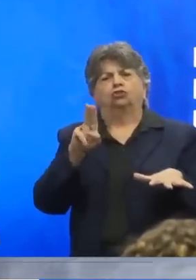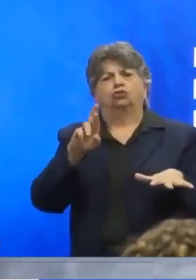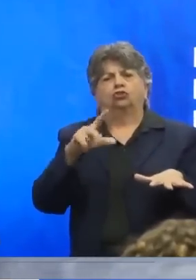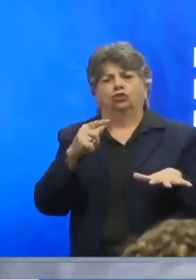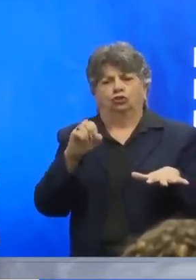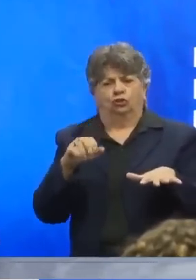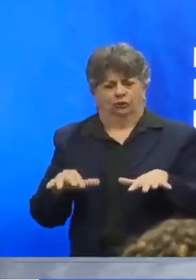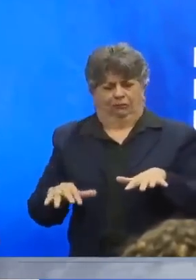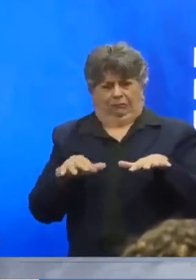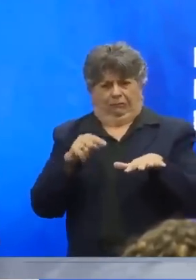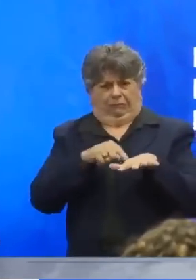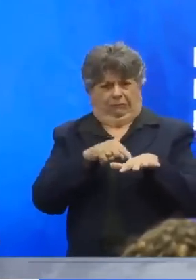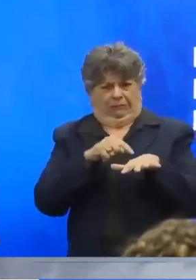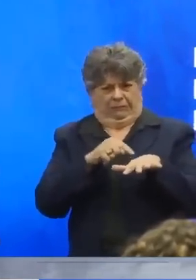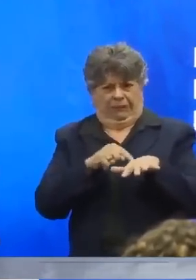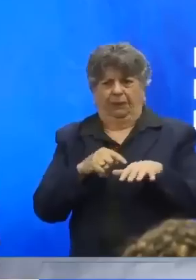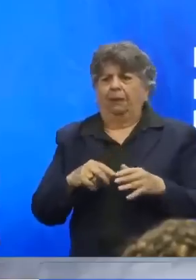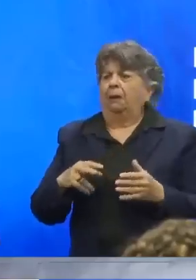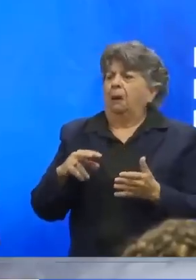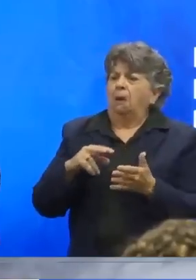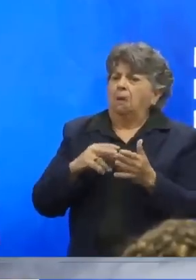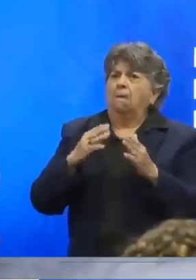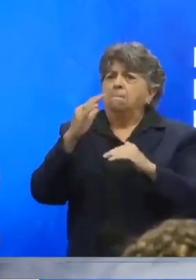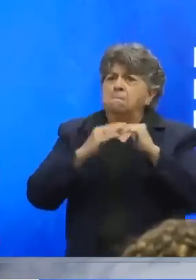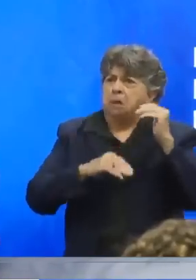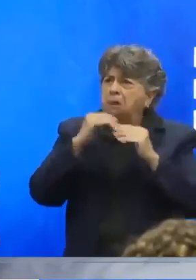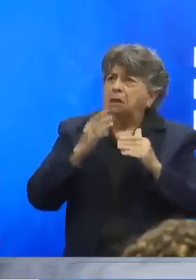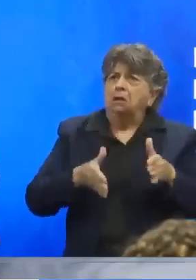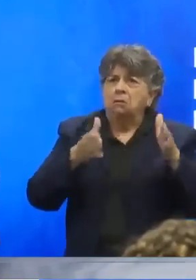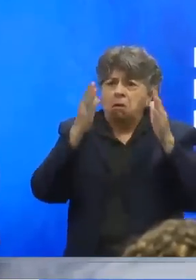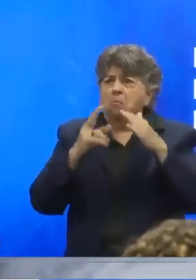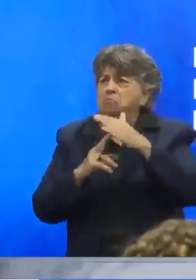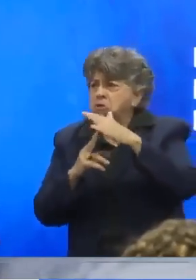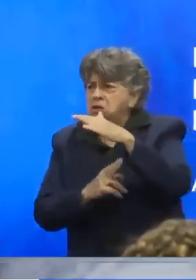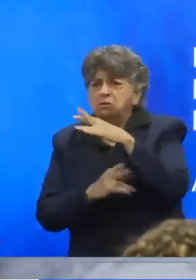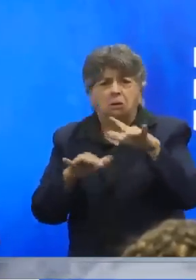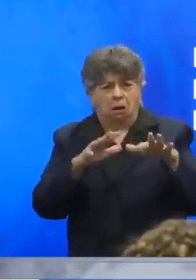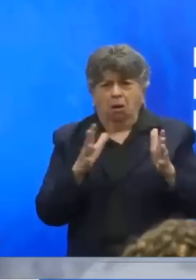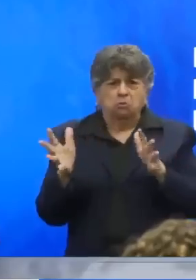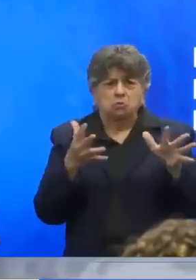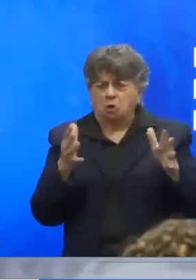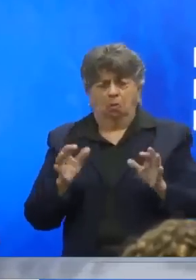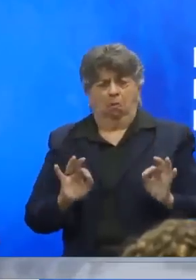structures are going to be able to handle, by and large, the winds.